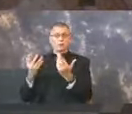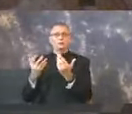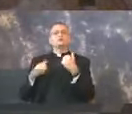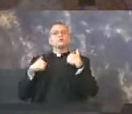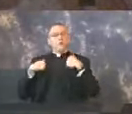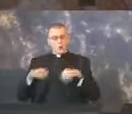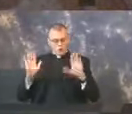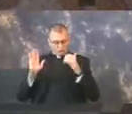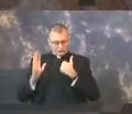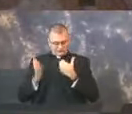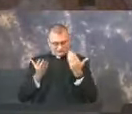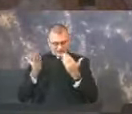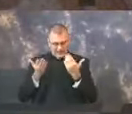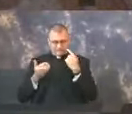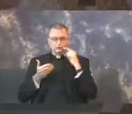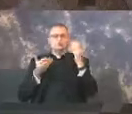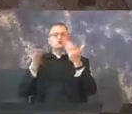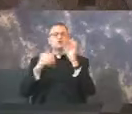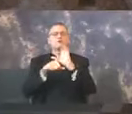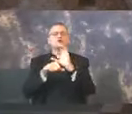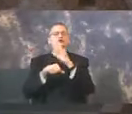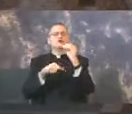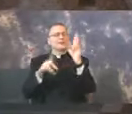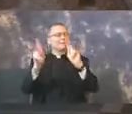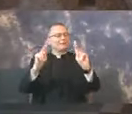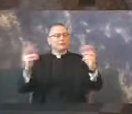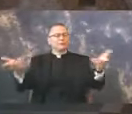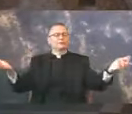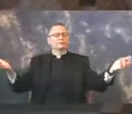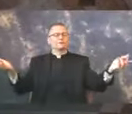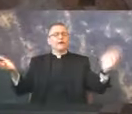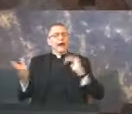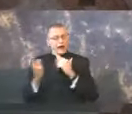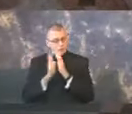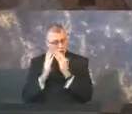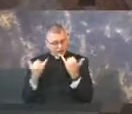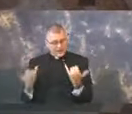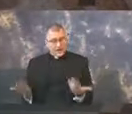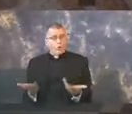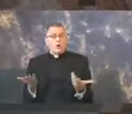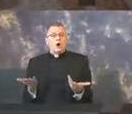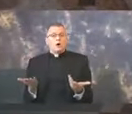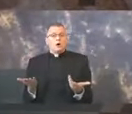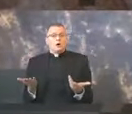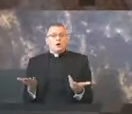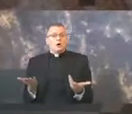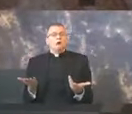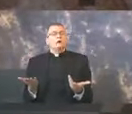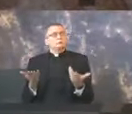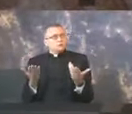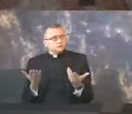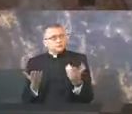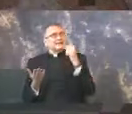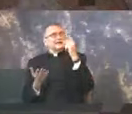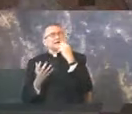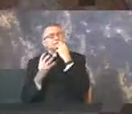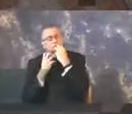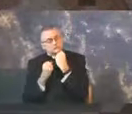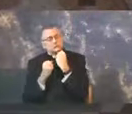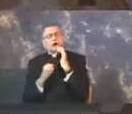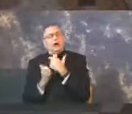church and the faithful. Our prayer at this moment as priests is of a value before God beyond what we can